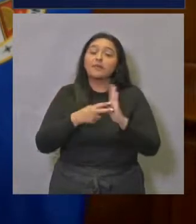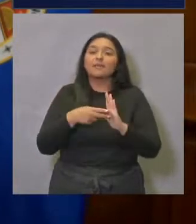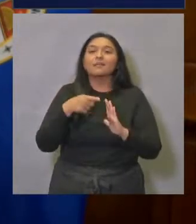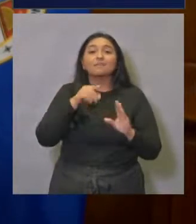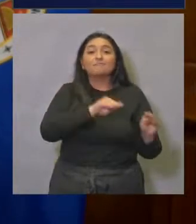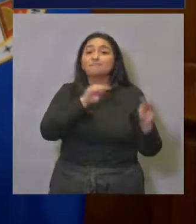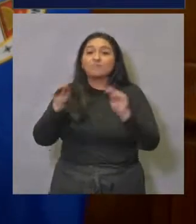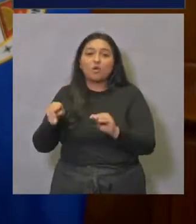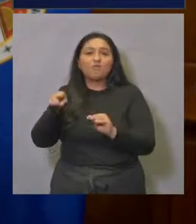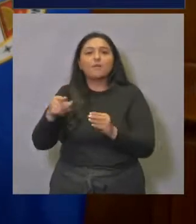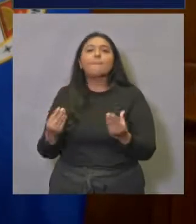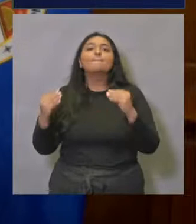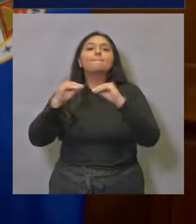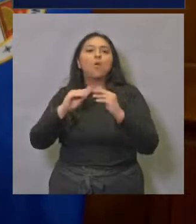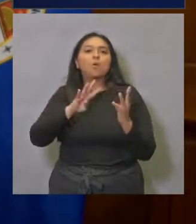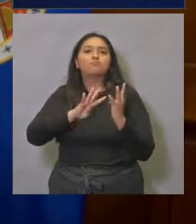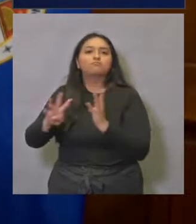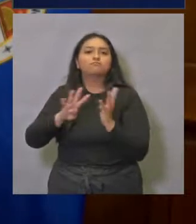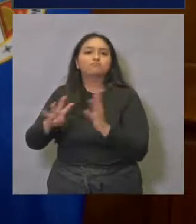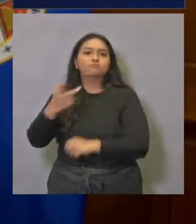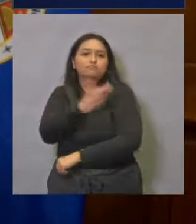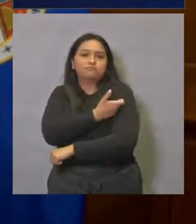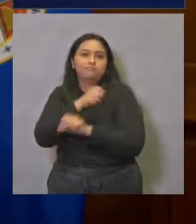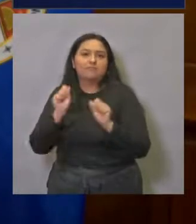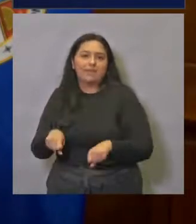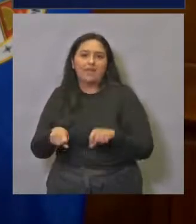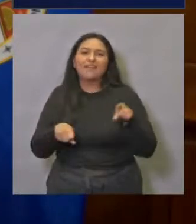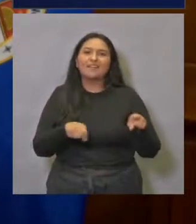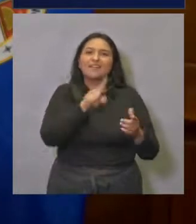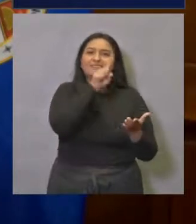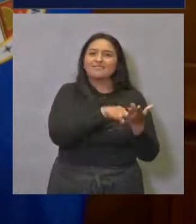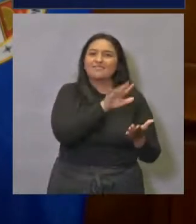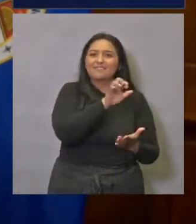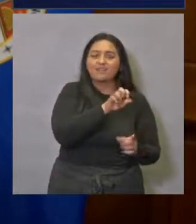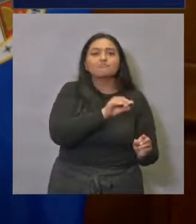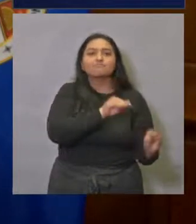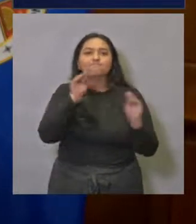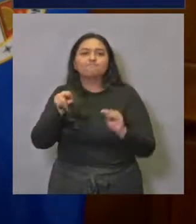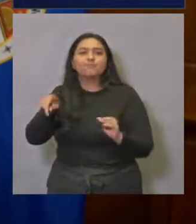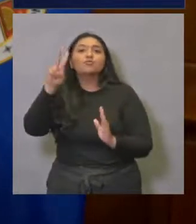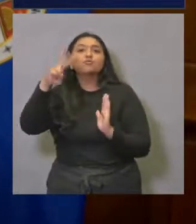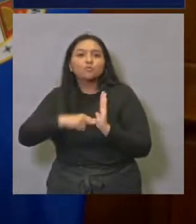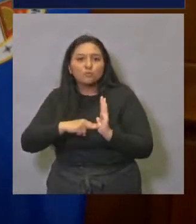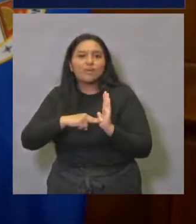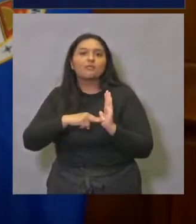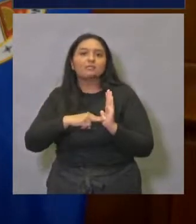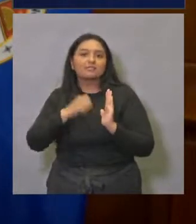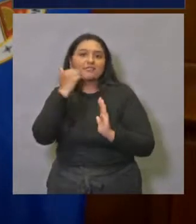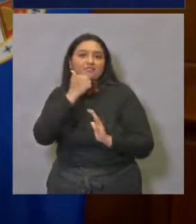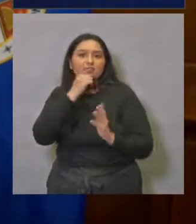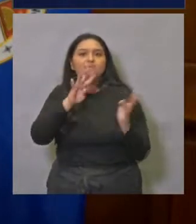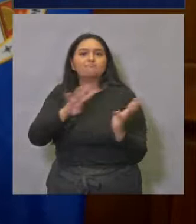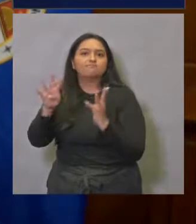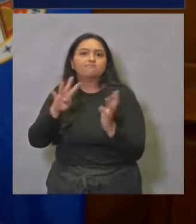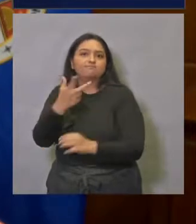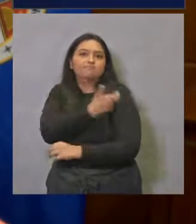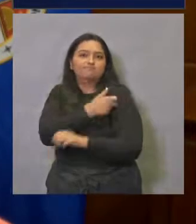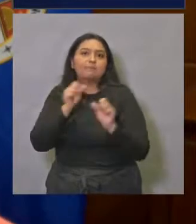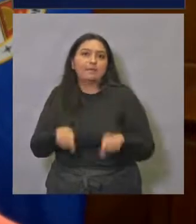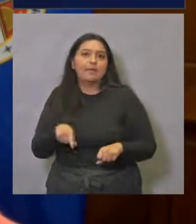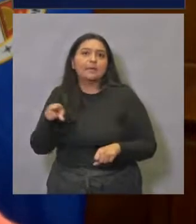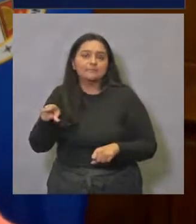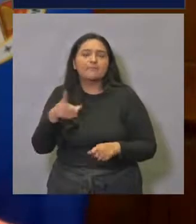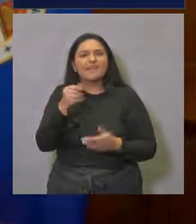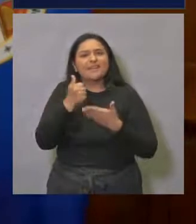day from 1,500 a day to 2,000 a day to vaccinate those who need it the most in these very impacted